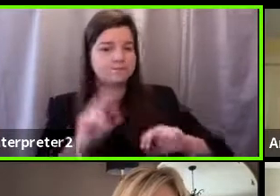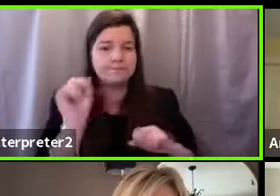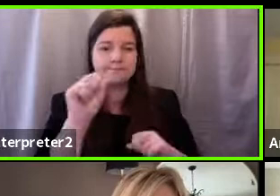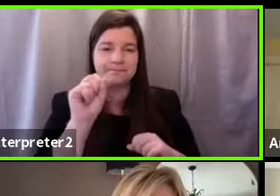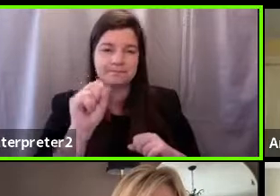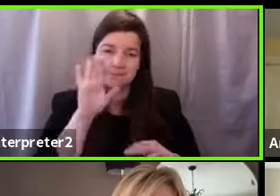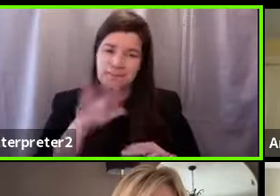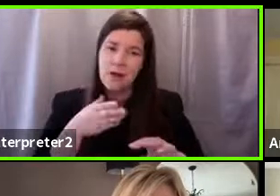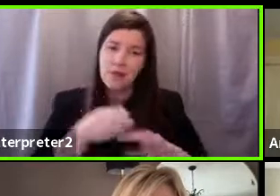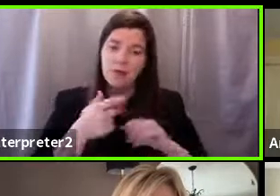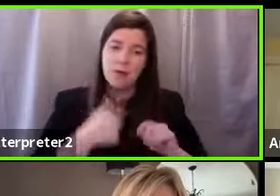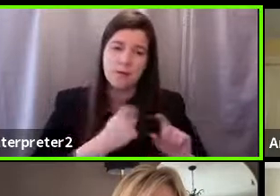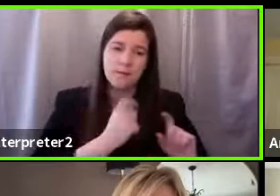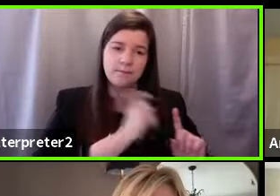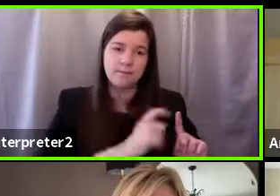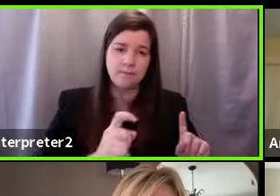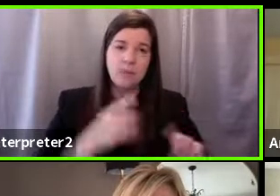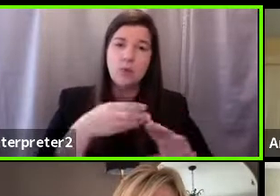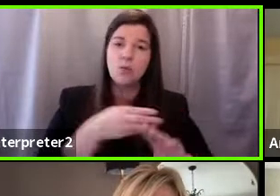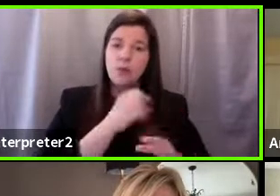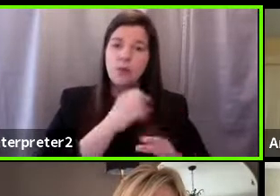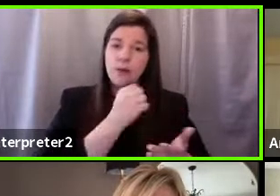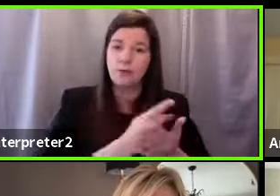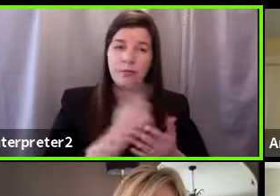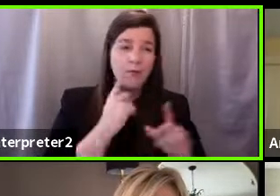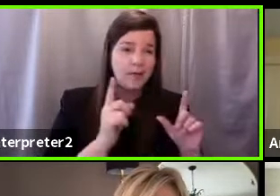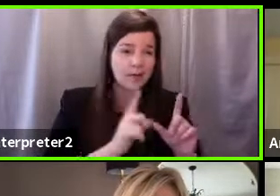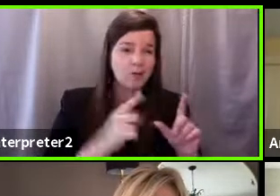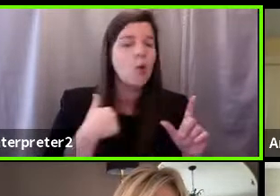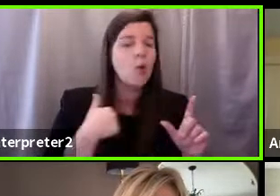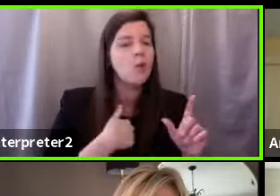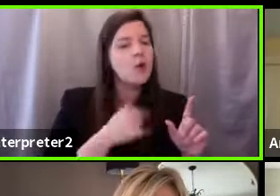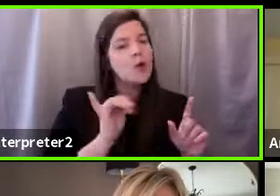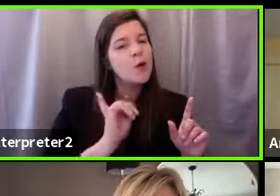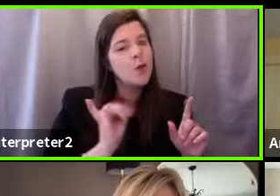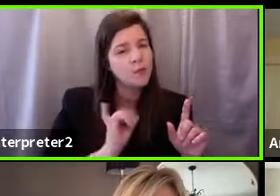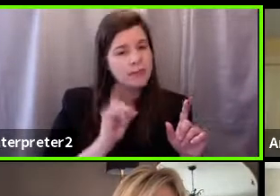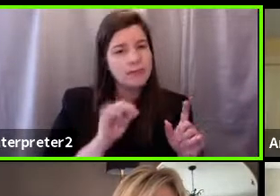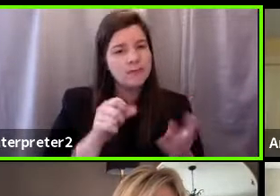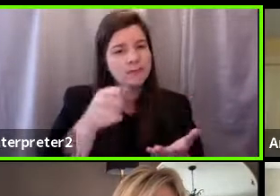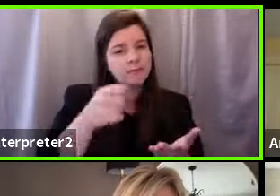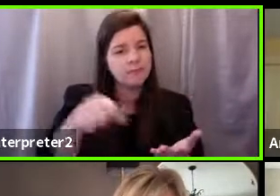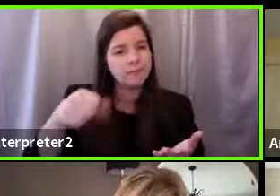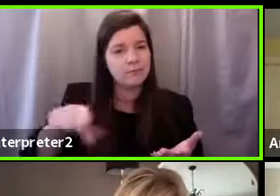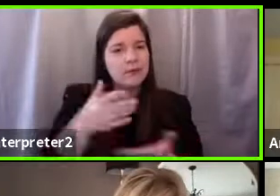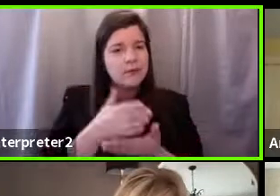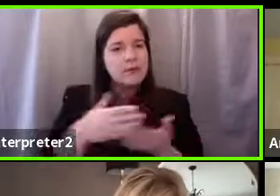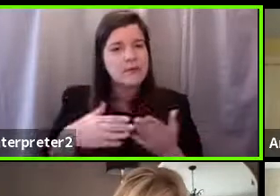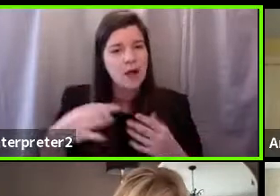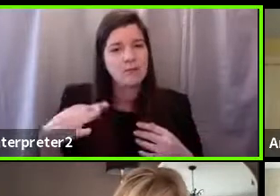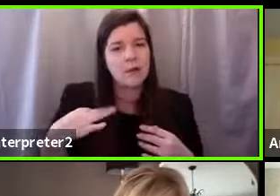for licensure, the commission also denied certain applicants who had